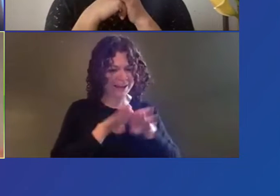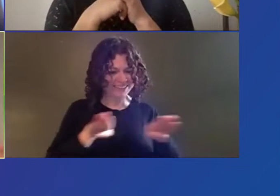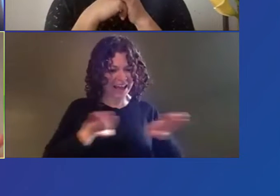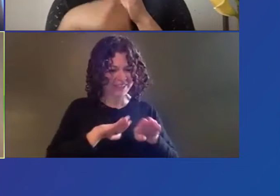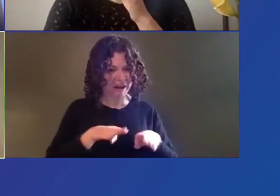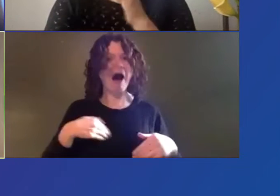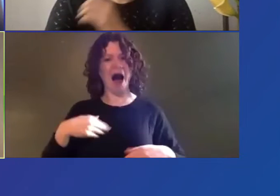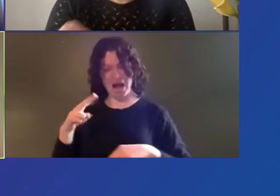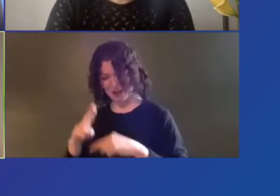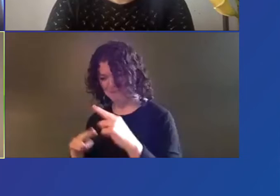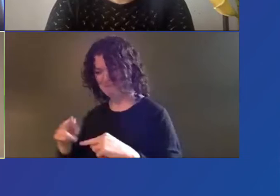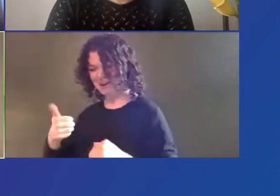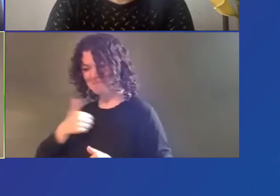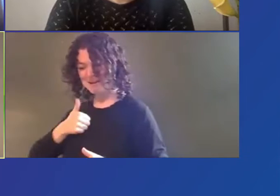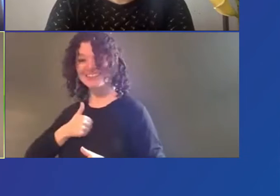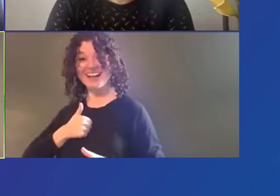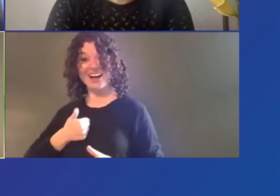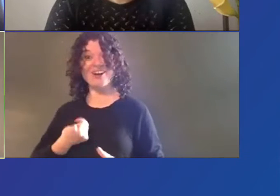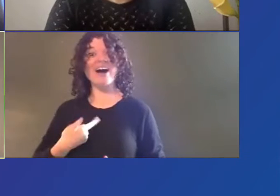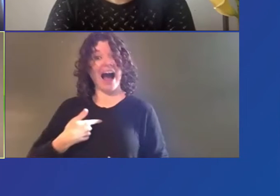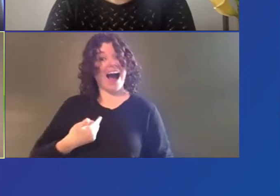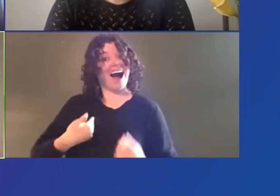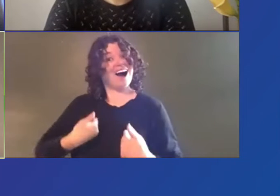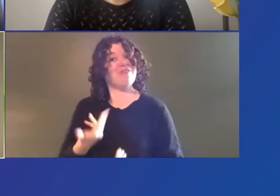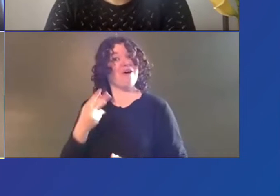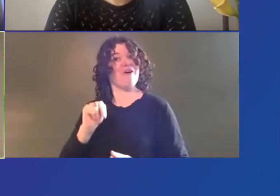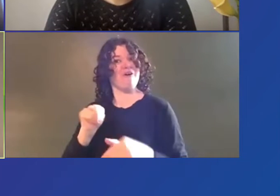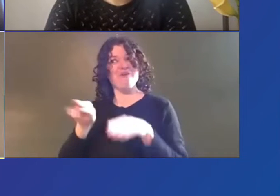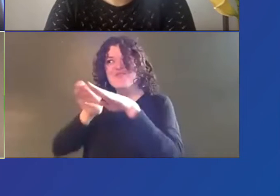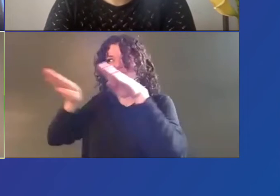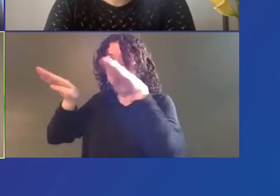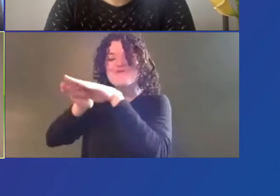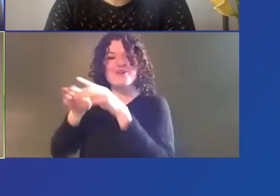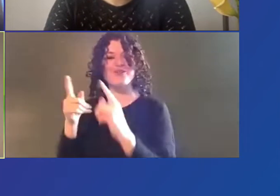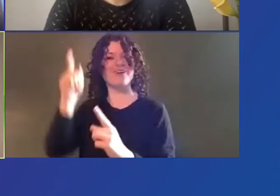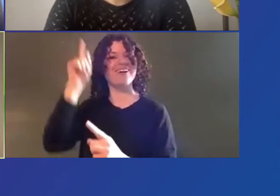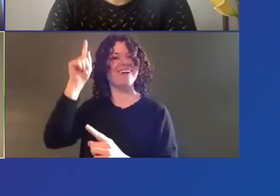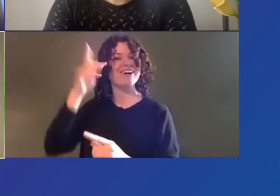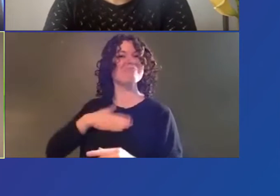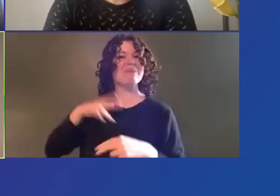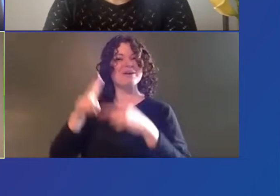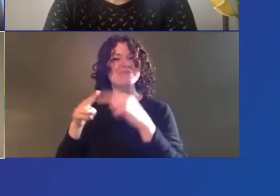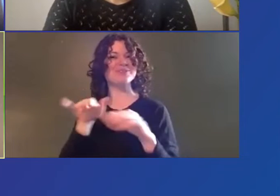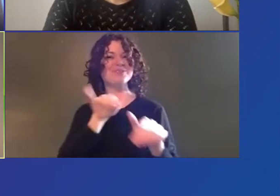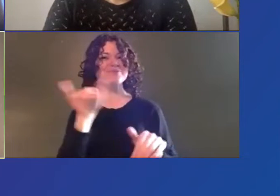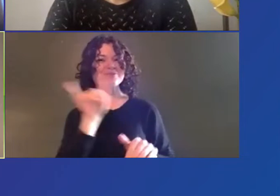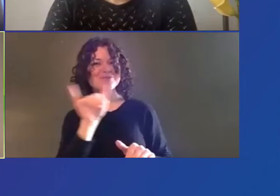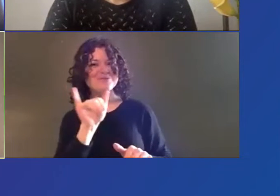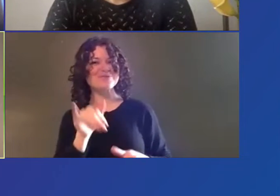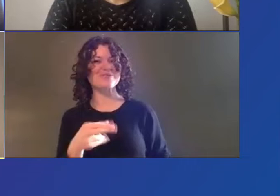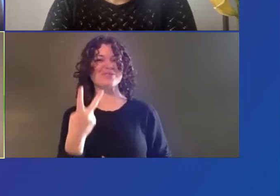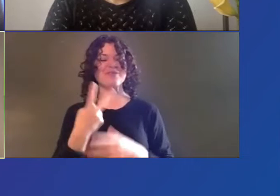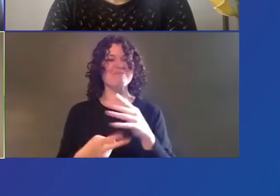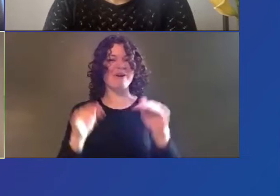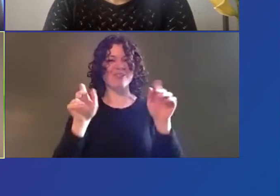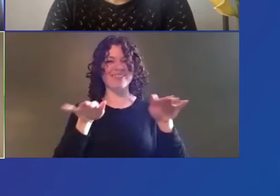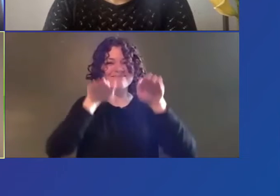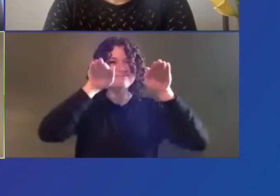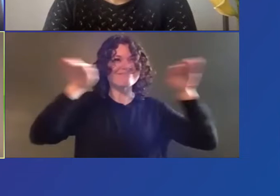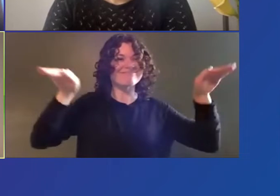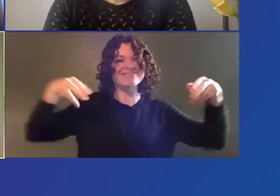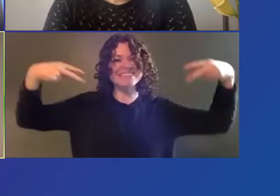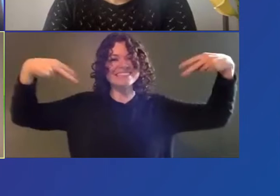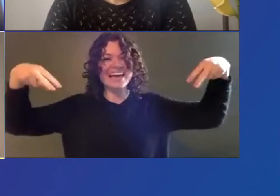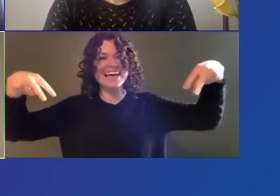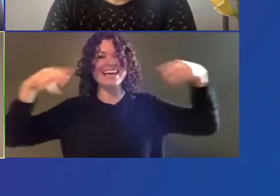my roof here in Manhattan in an apartment. So and, you know, on my end with